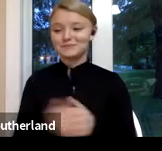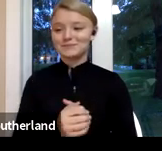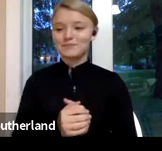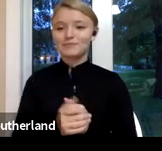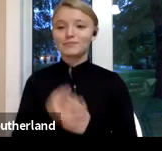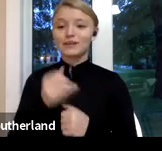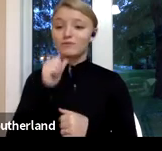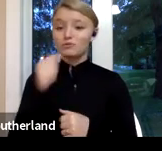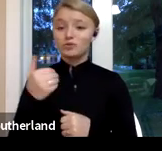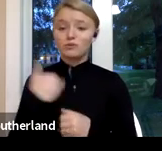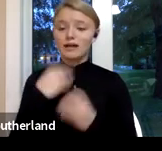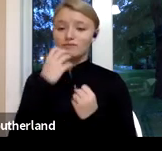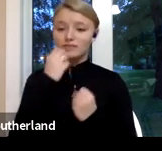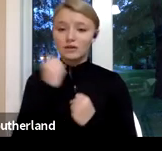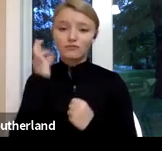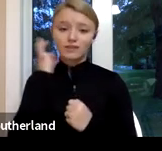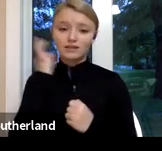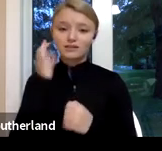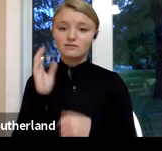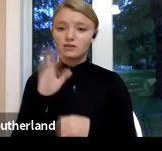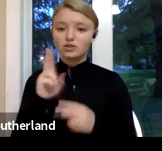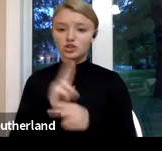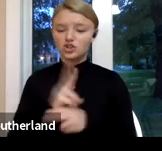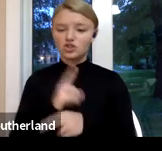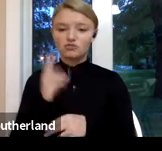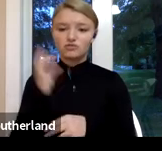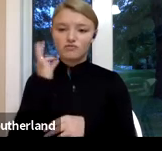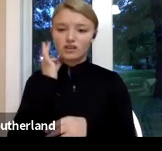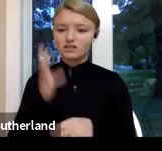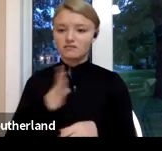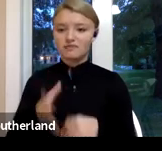sacred frankincense, go ahead and just throw frank in there.